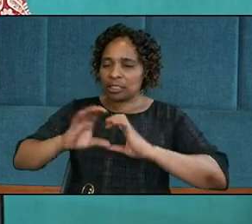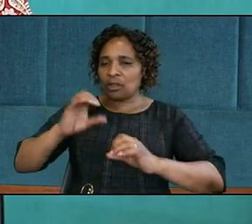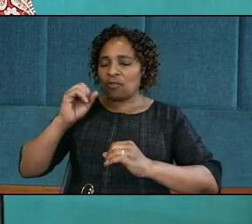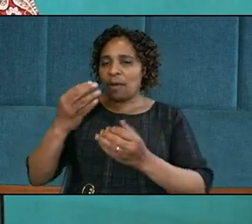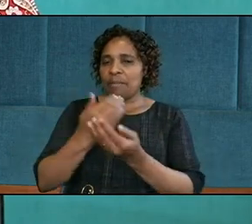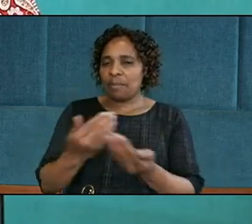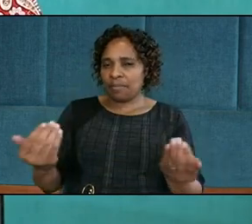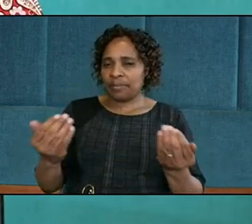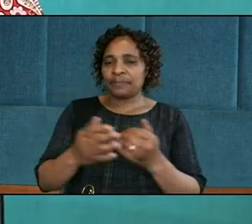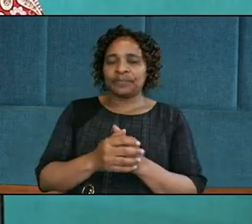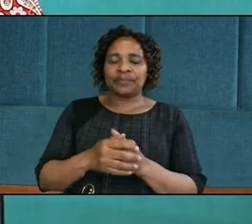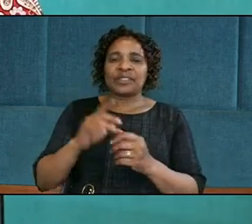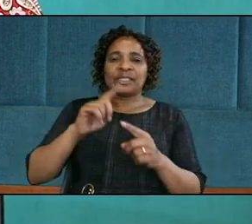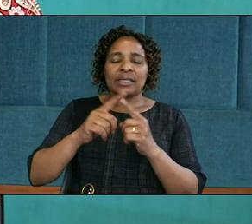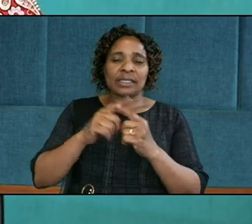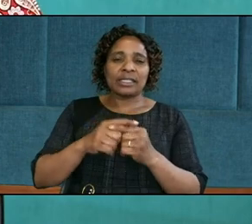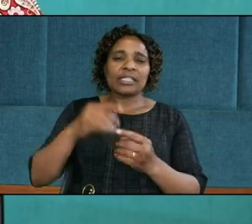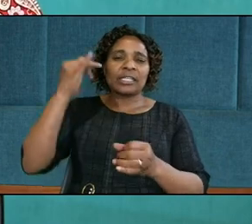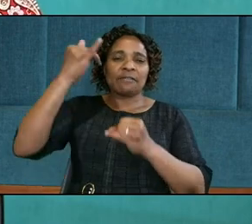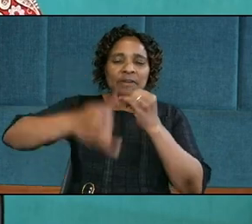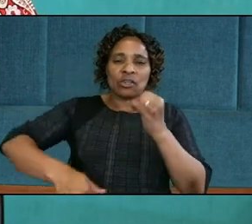child. And then finally,